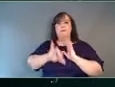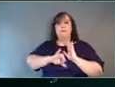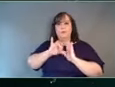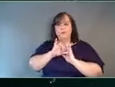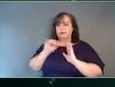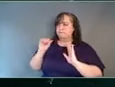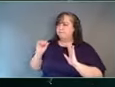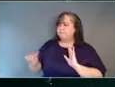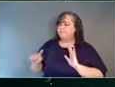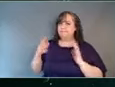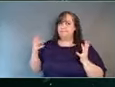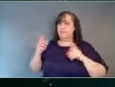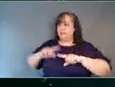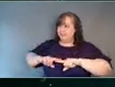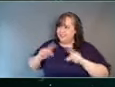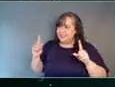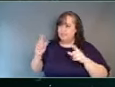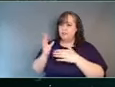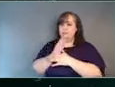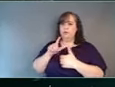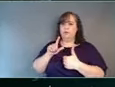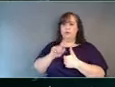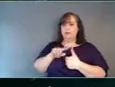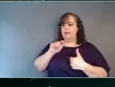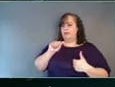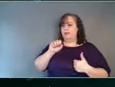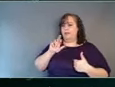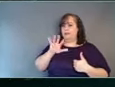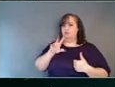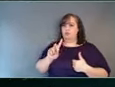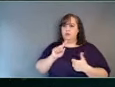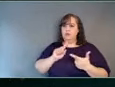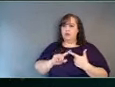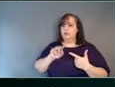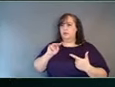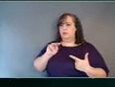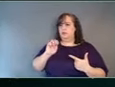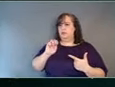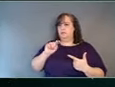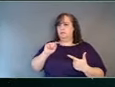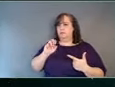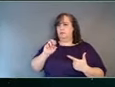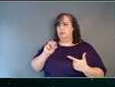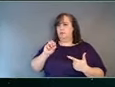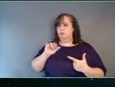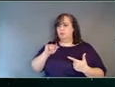between asteroids, meteorites, and comets, and if so, what are they?